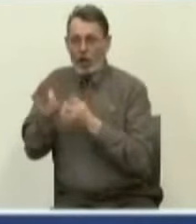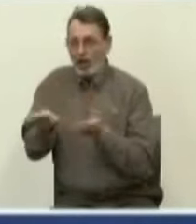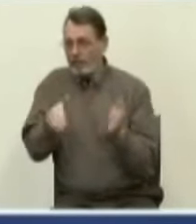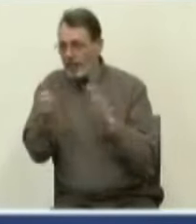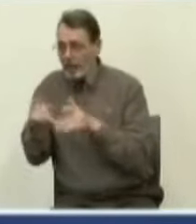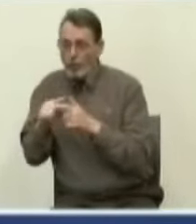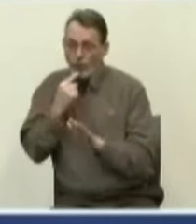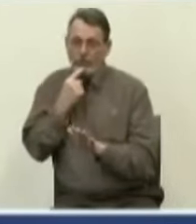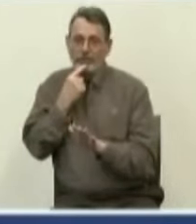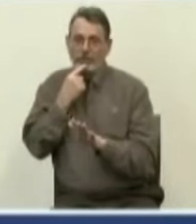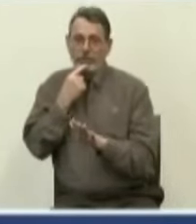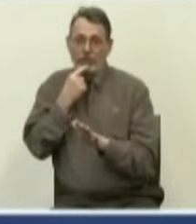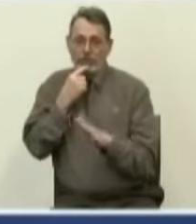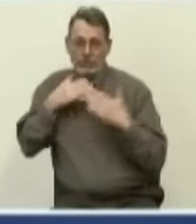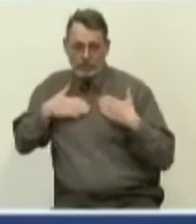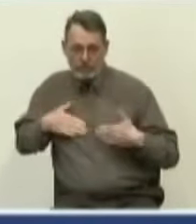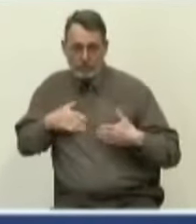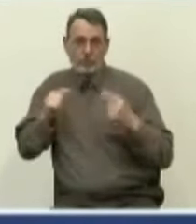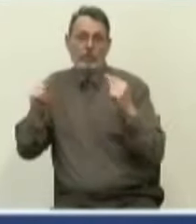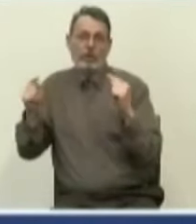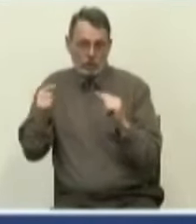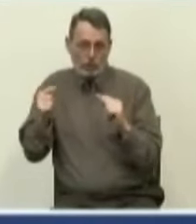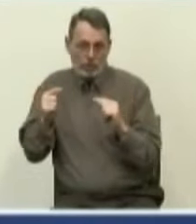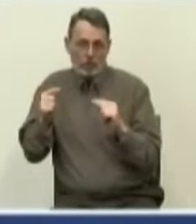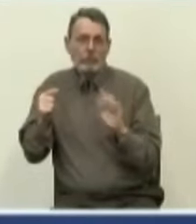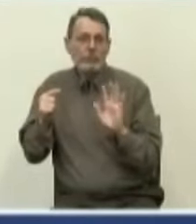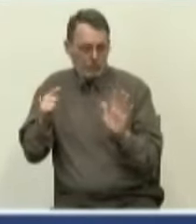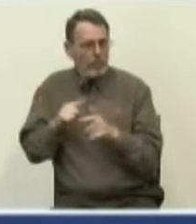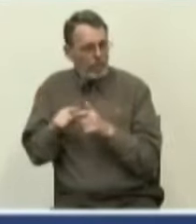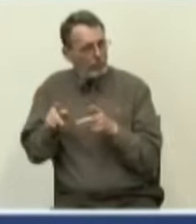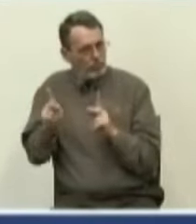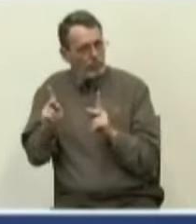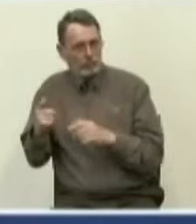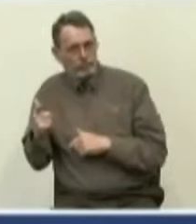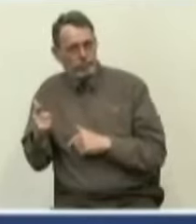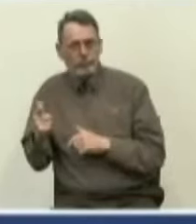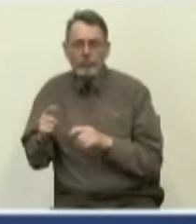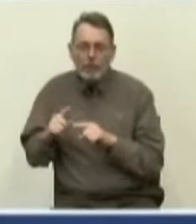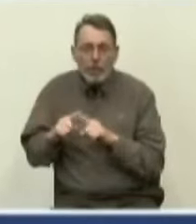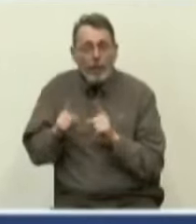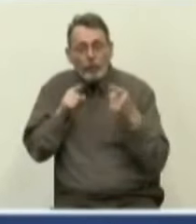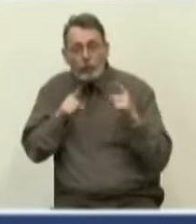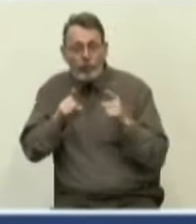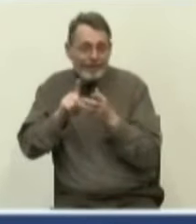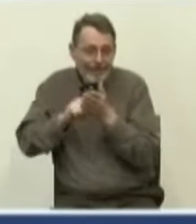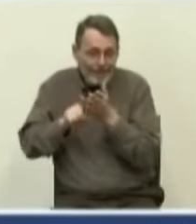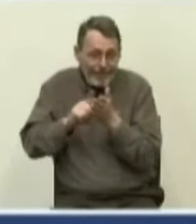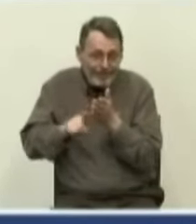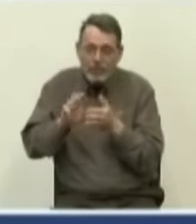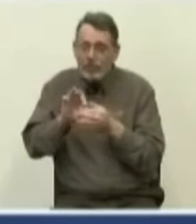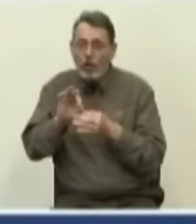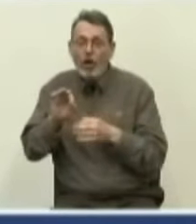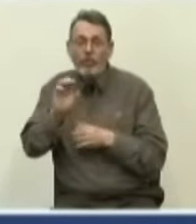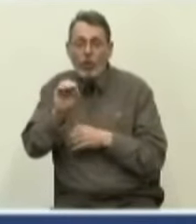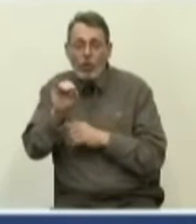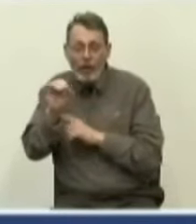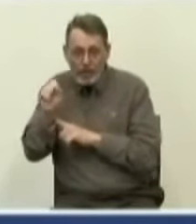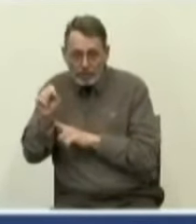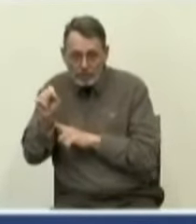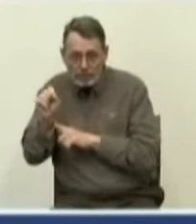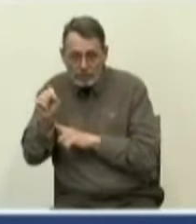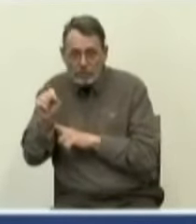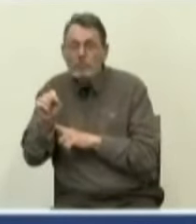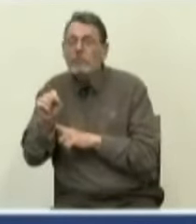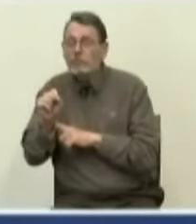or serious bodily injury. I'd like to reiterate that during the investigation of an officer-involved shooting and at